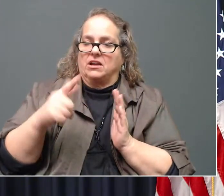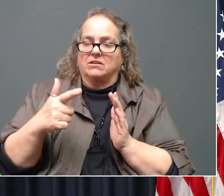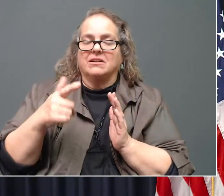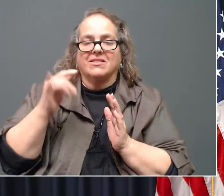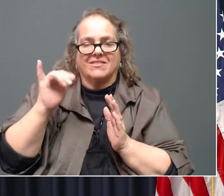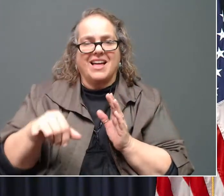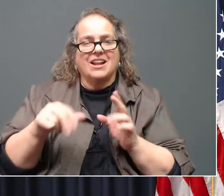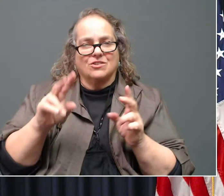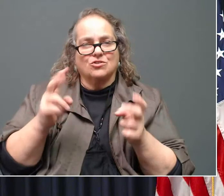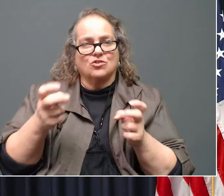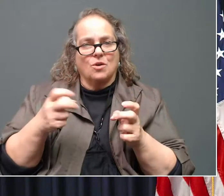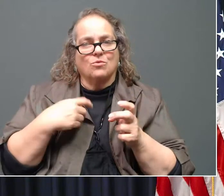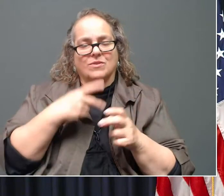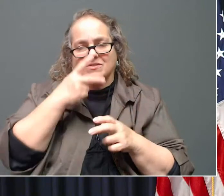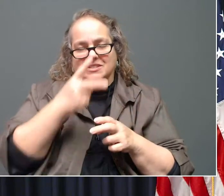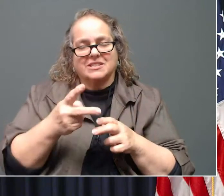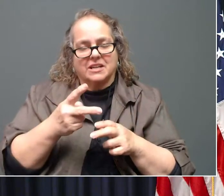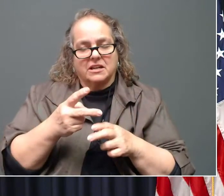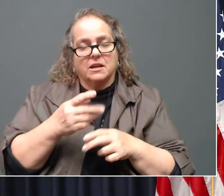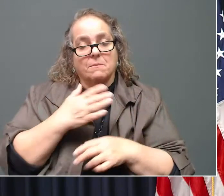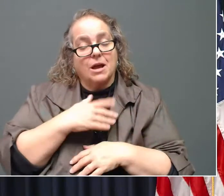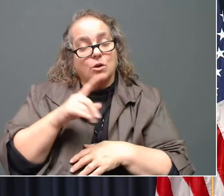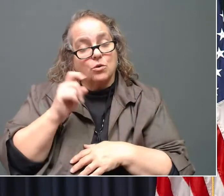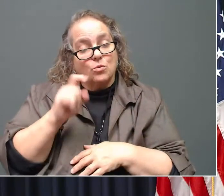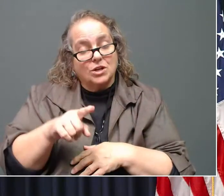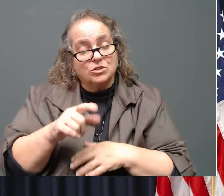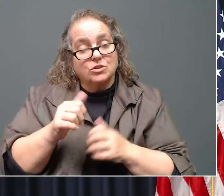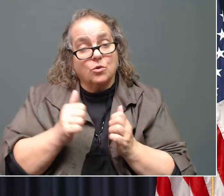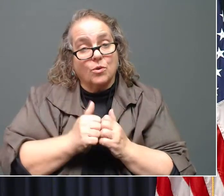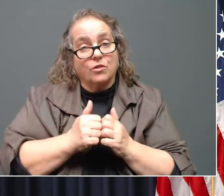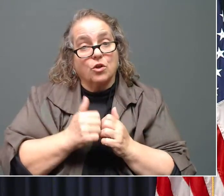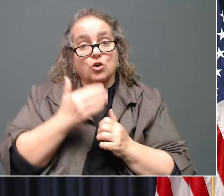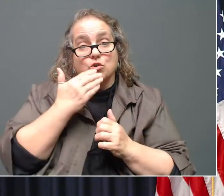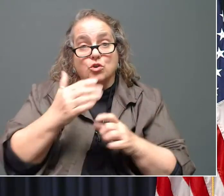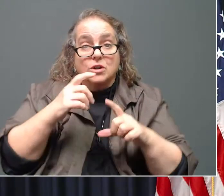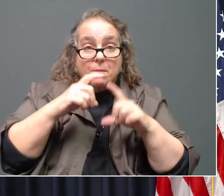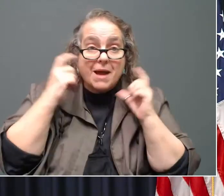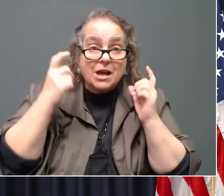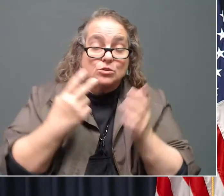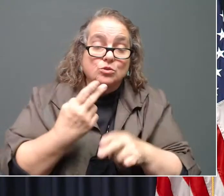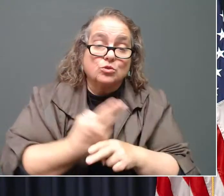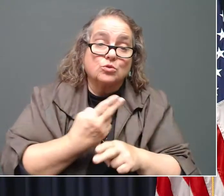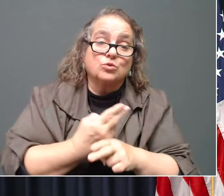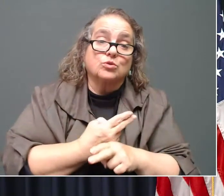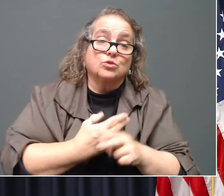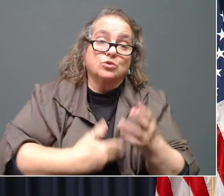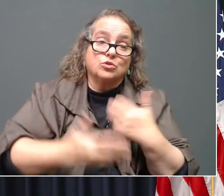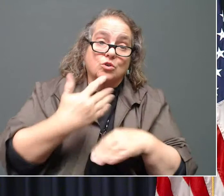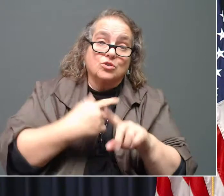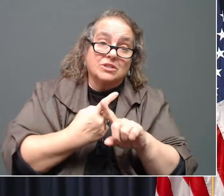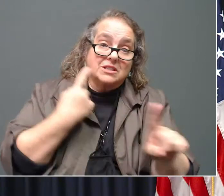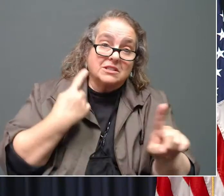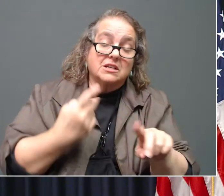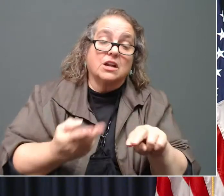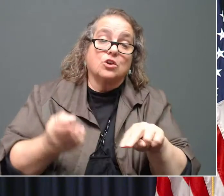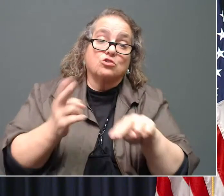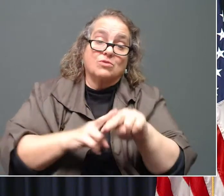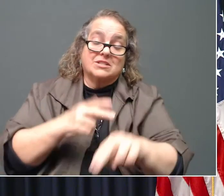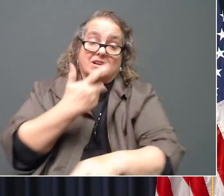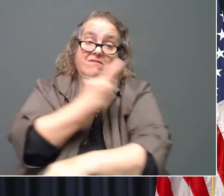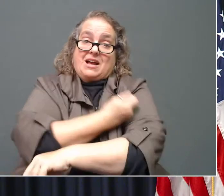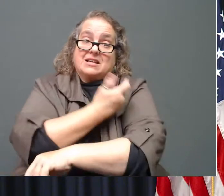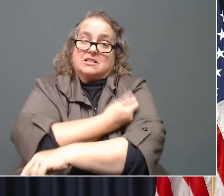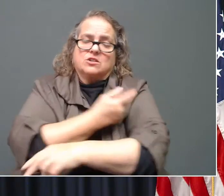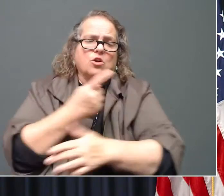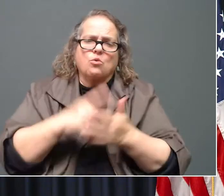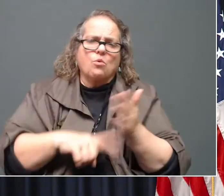my question is, with good mask use and social distancing and increasing vaccinations, what does the modeling